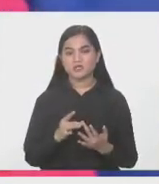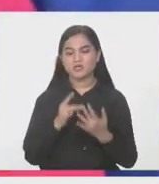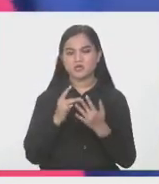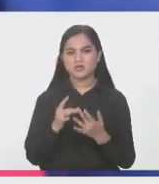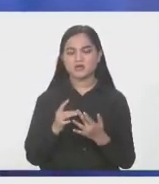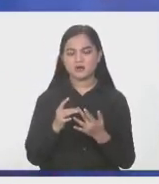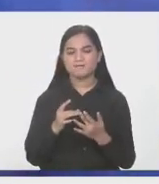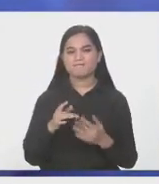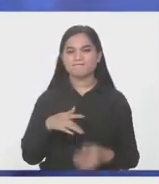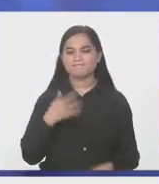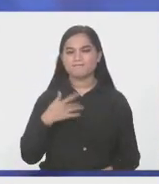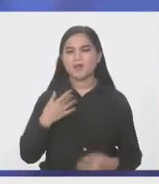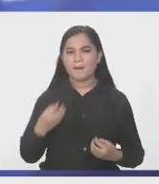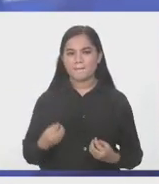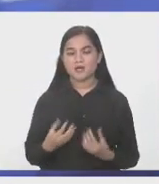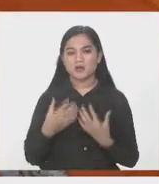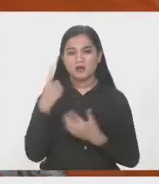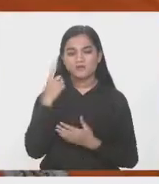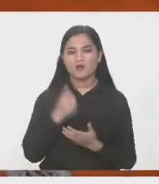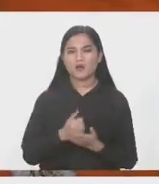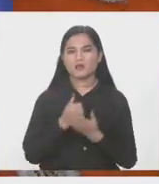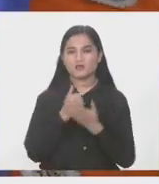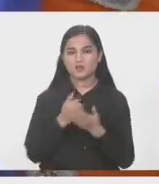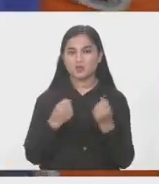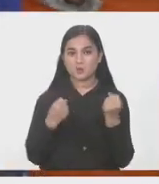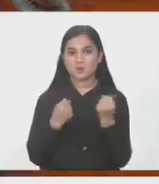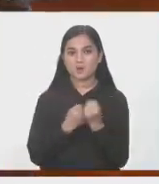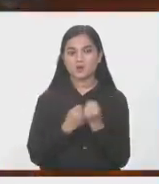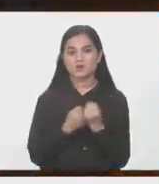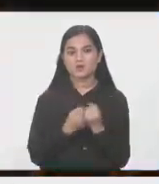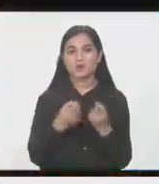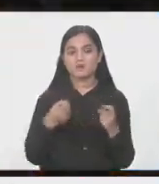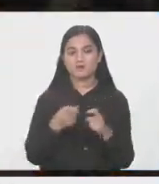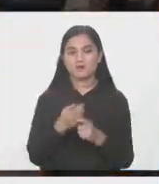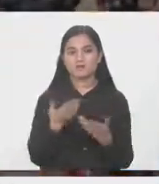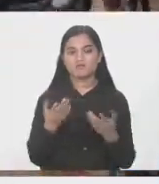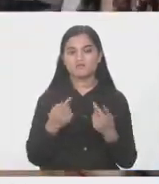heartwarming when much-needed help and support come their way.